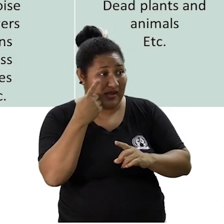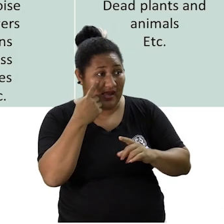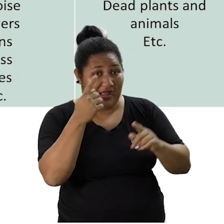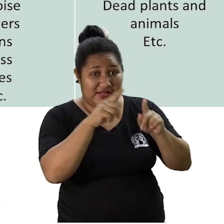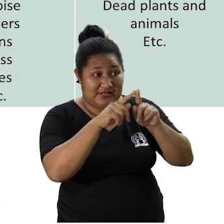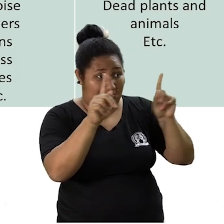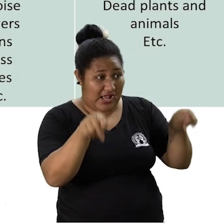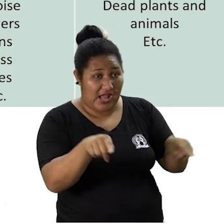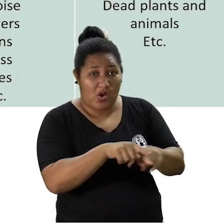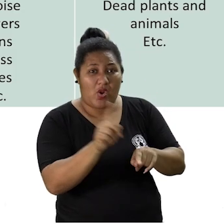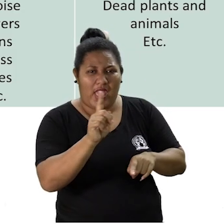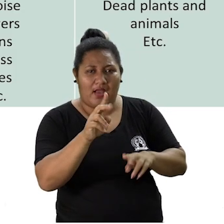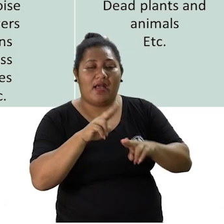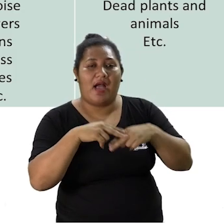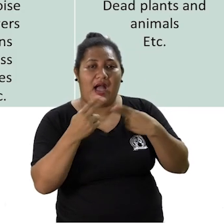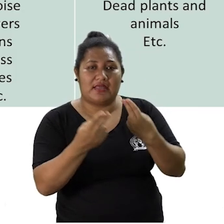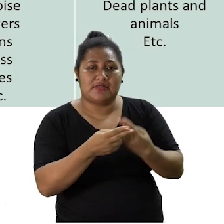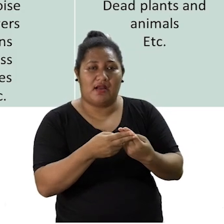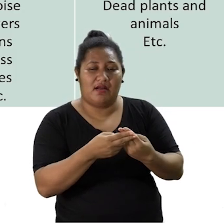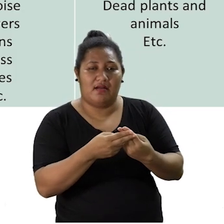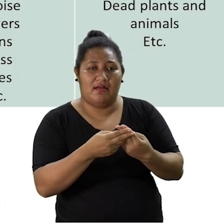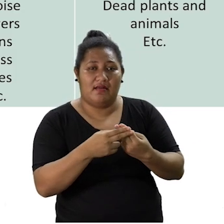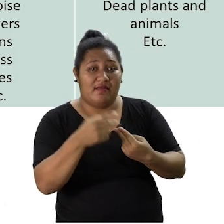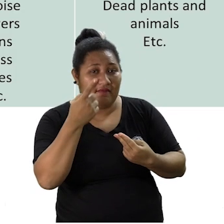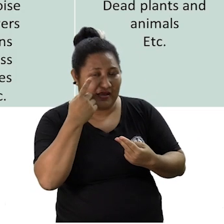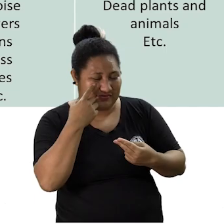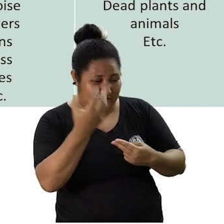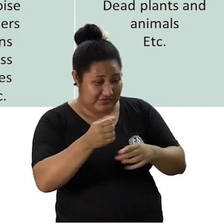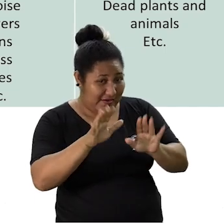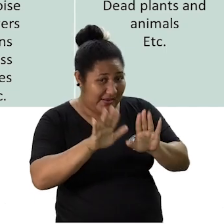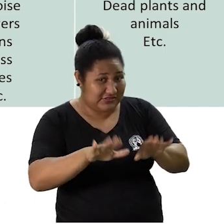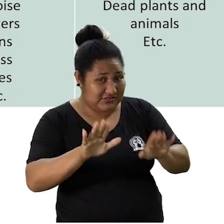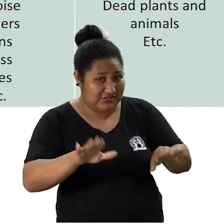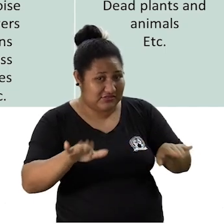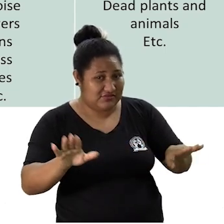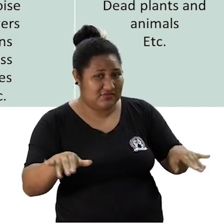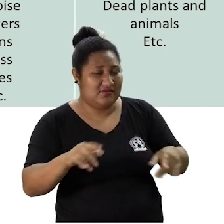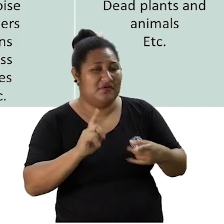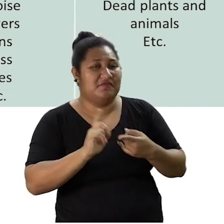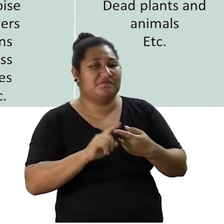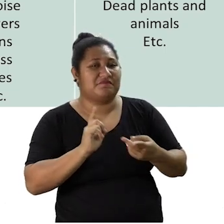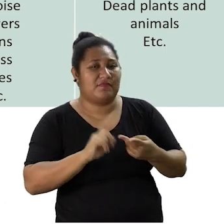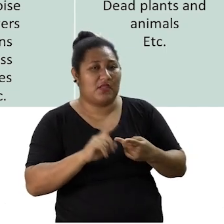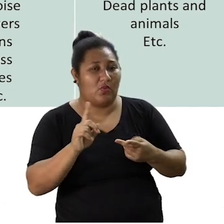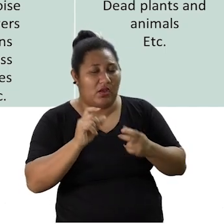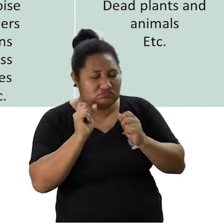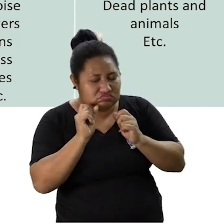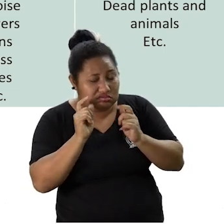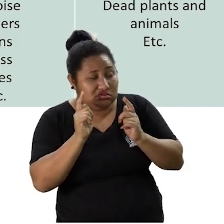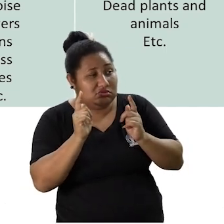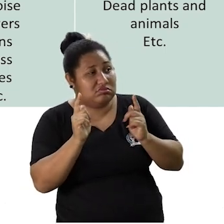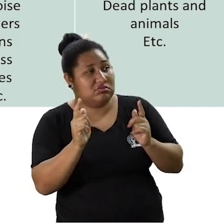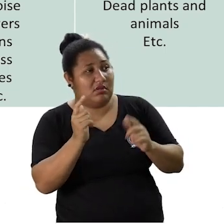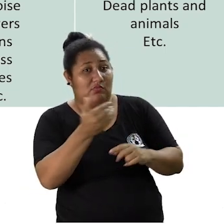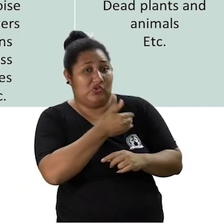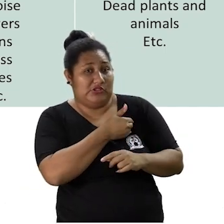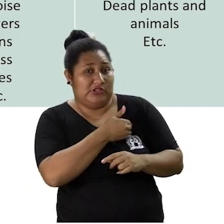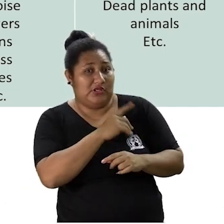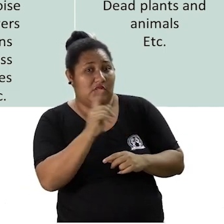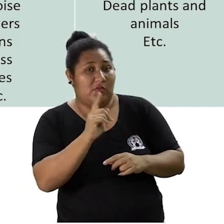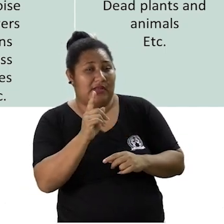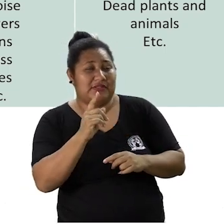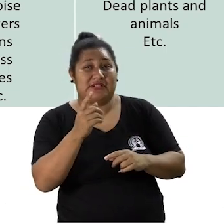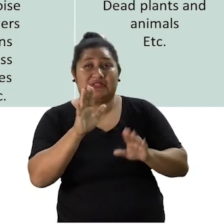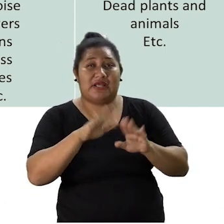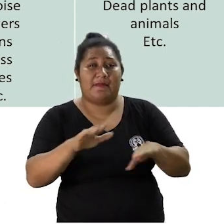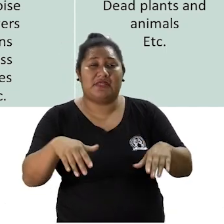ainga. Ia, le e tamaiti o le whatu a whiala me le tae au. Ia, o le ala e maa nawa